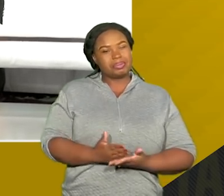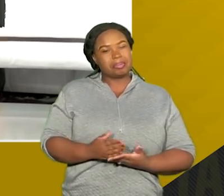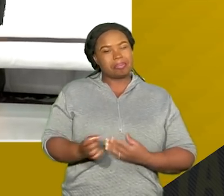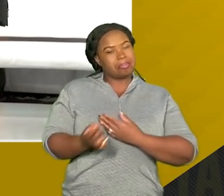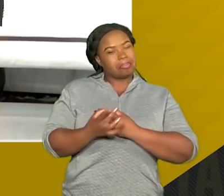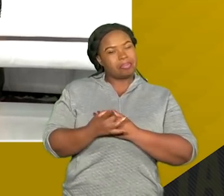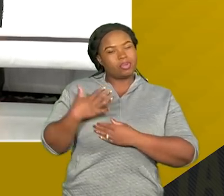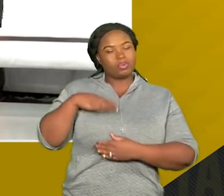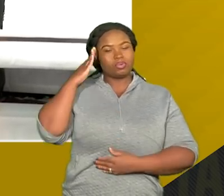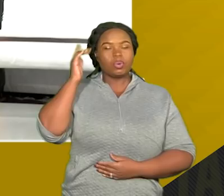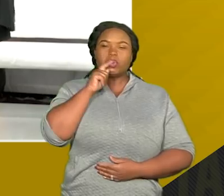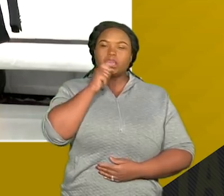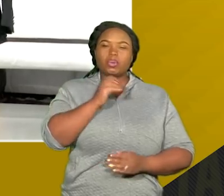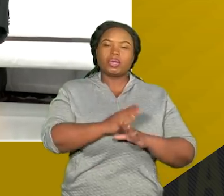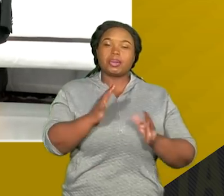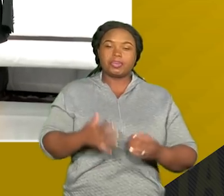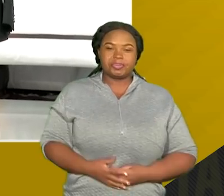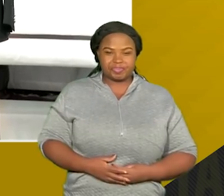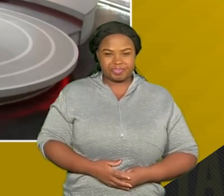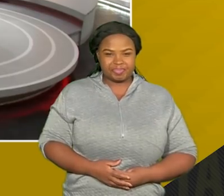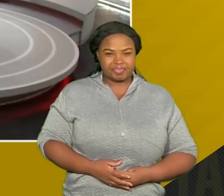forum. Ri tshipa rina buloyi bona bo bereka byang.